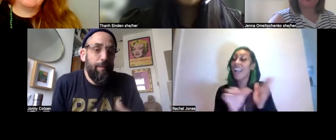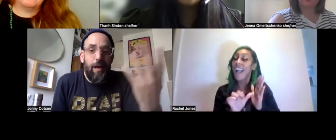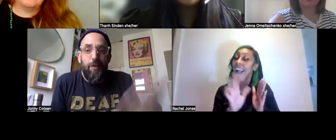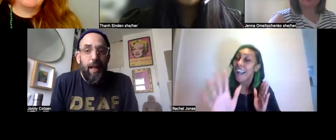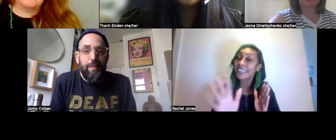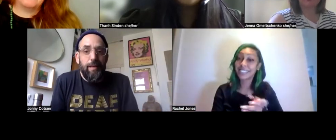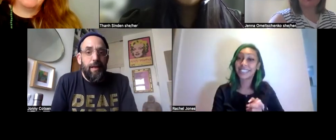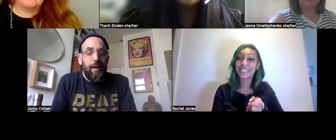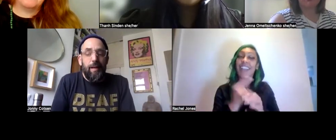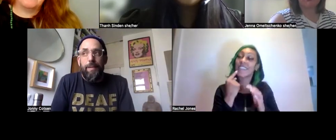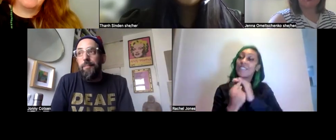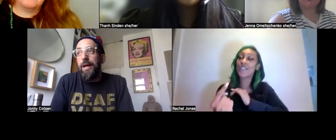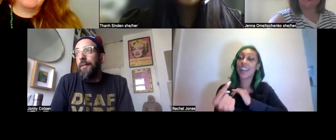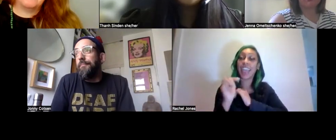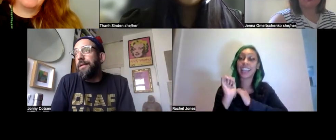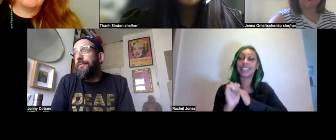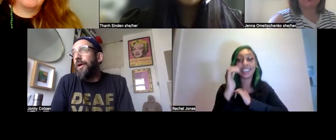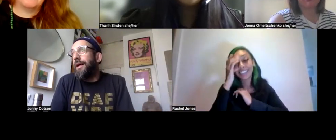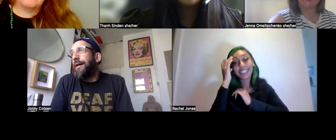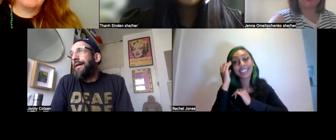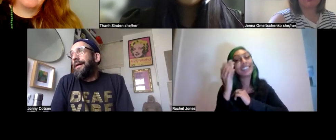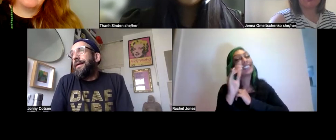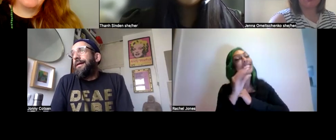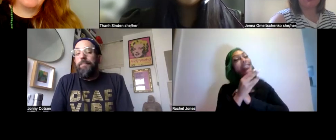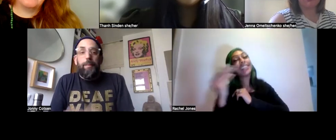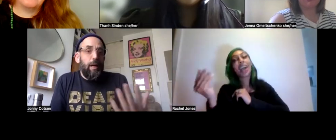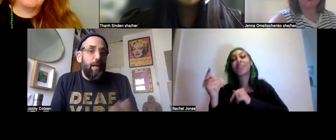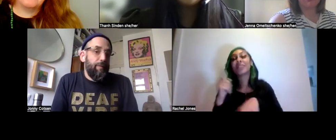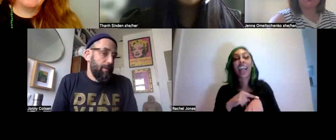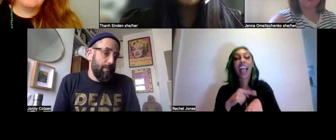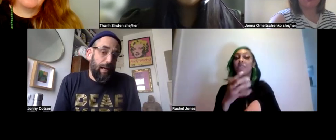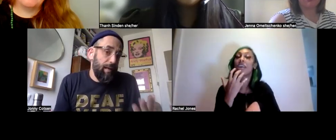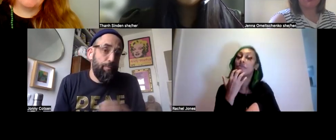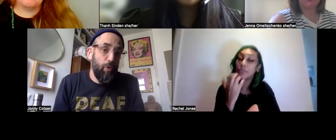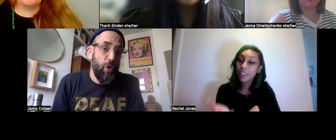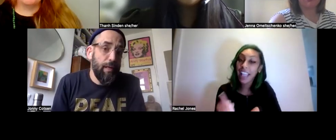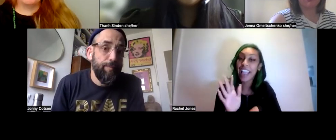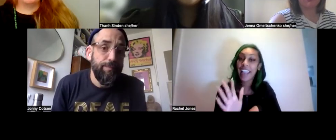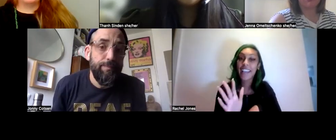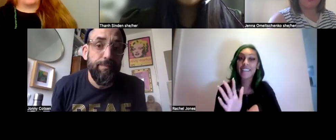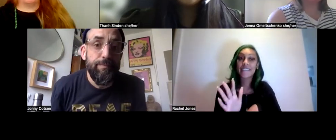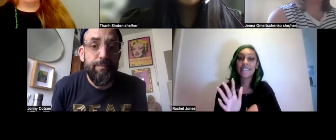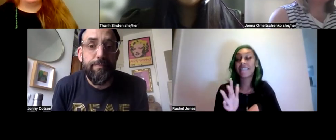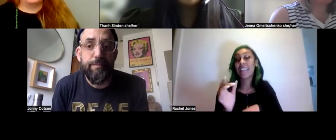it's hard. And I've freelanced, but sometimes you've got to be brave and bullshit.